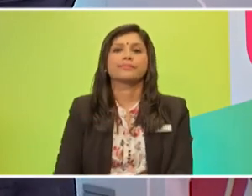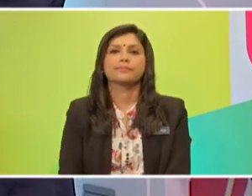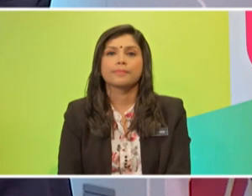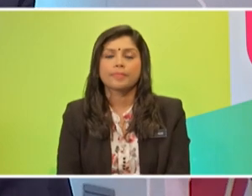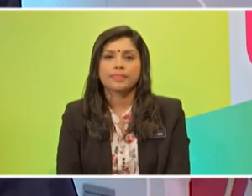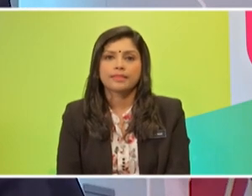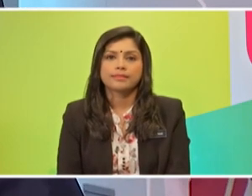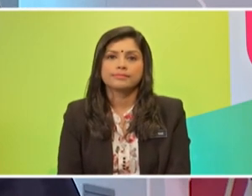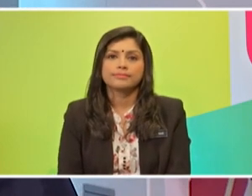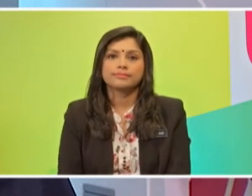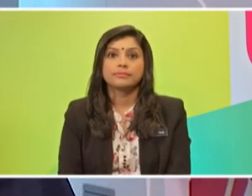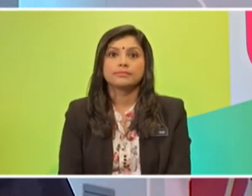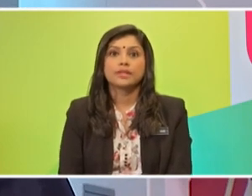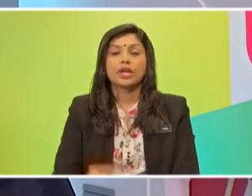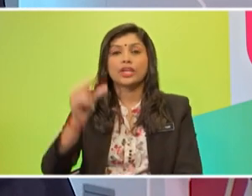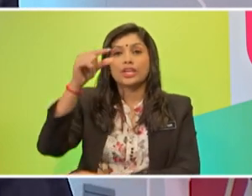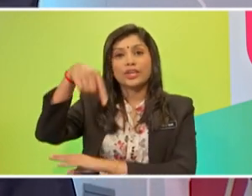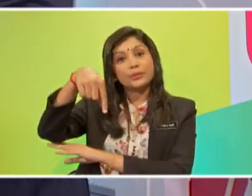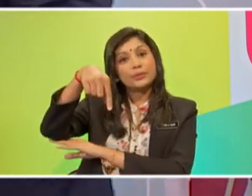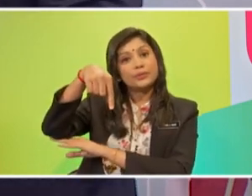And Q.